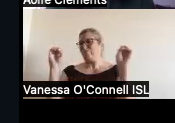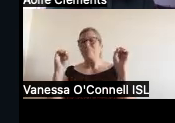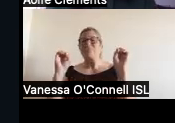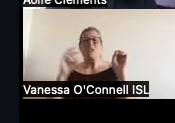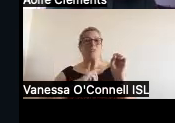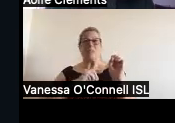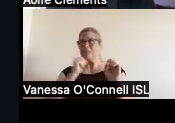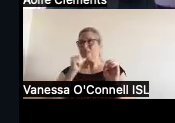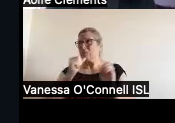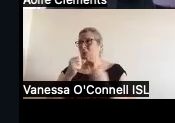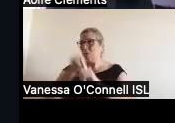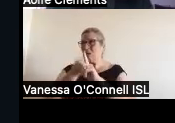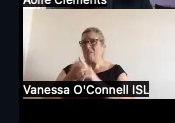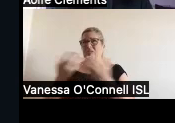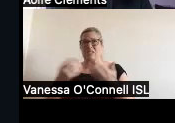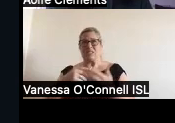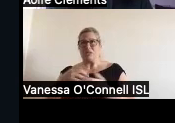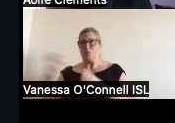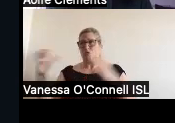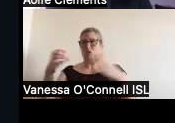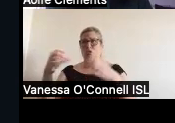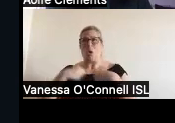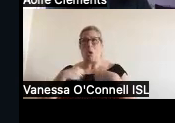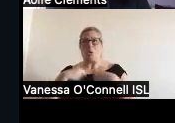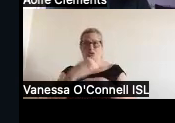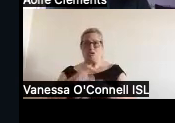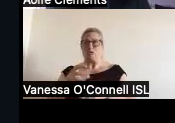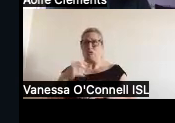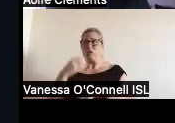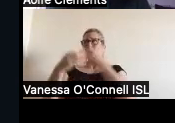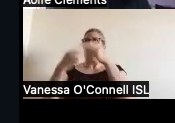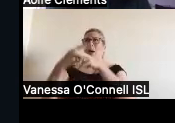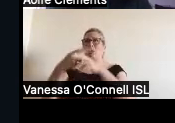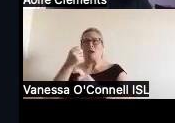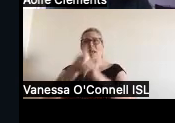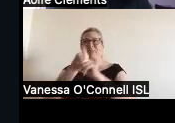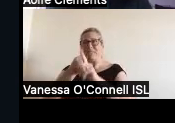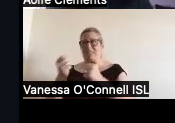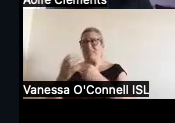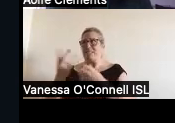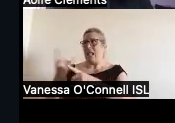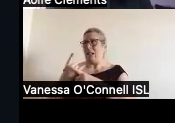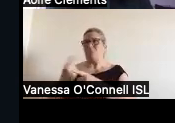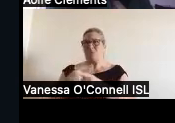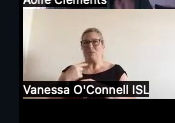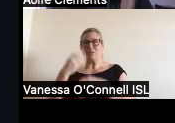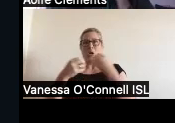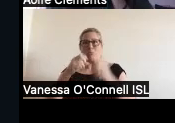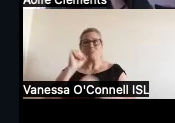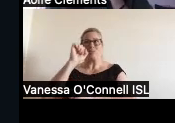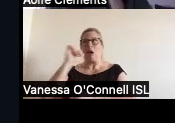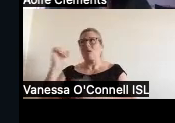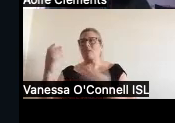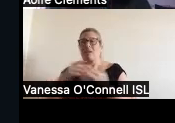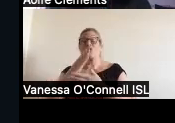canvass for her, that she was recruiting her own kids to help her go out and canvass, which was really disappointing to see. And some of the really great women that I